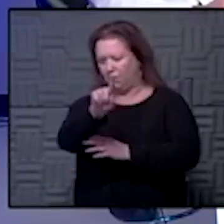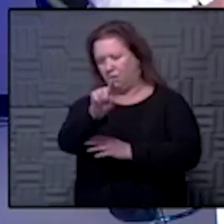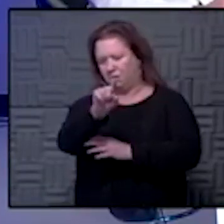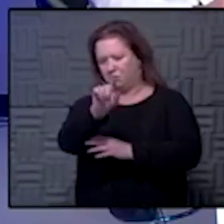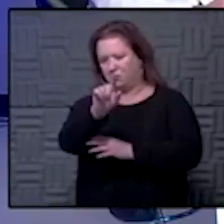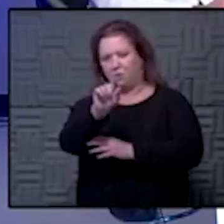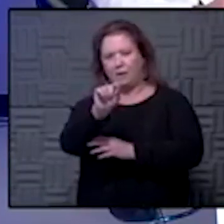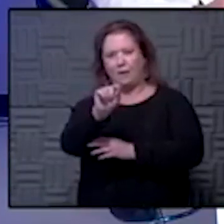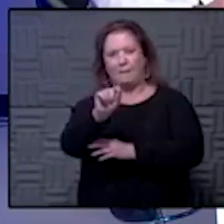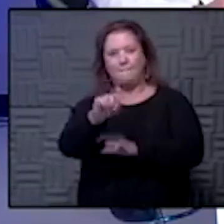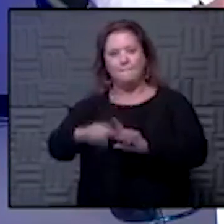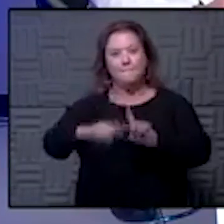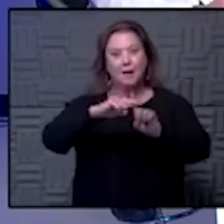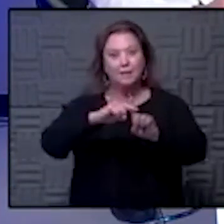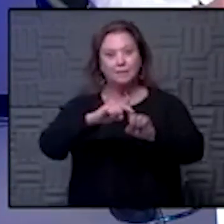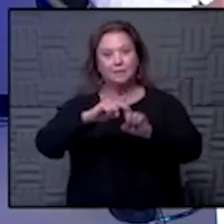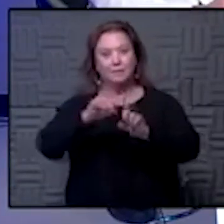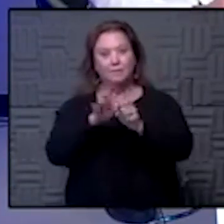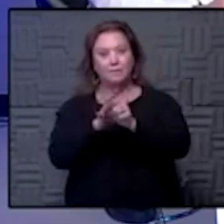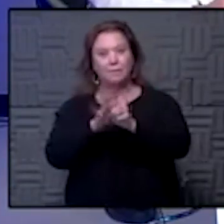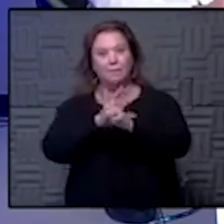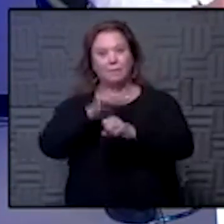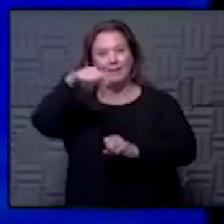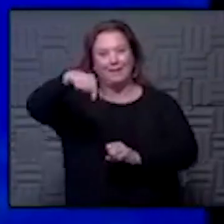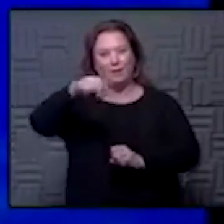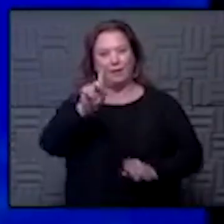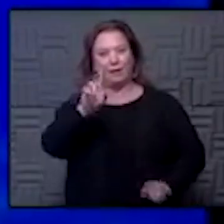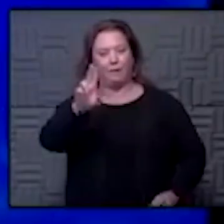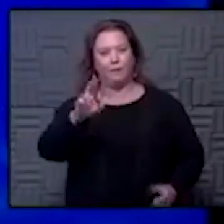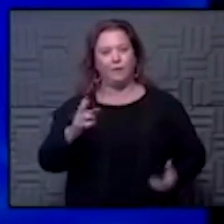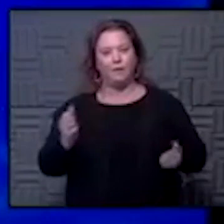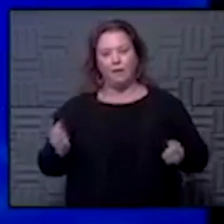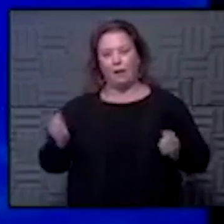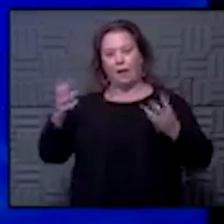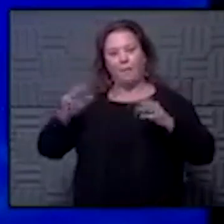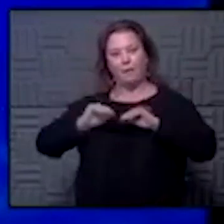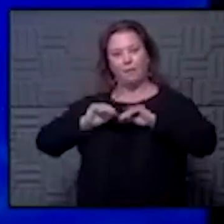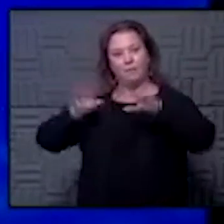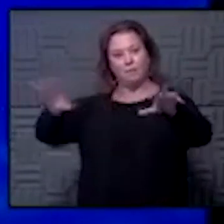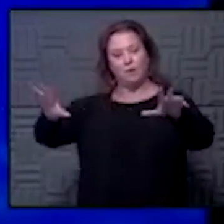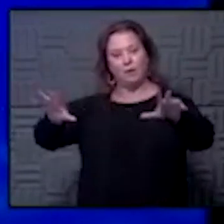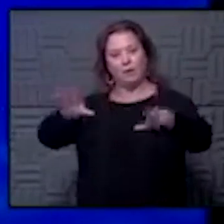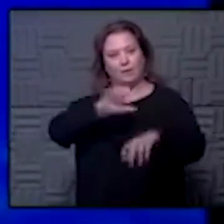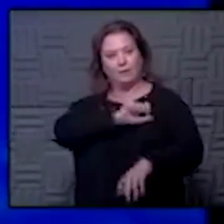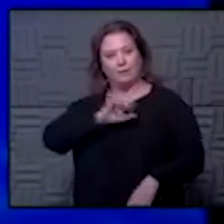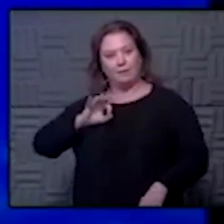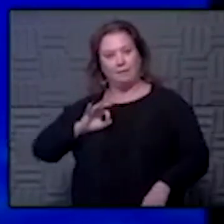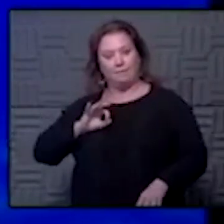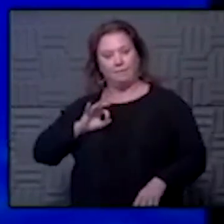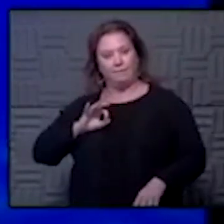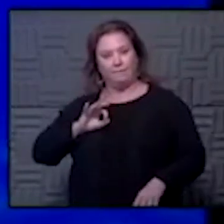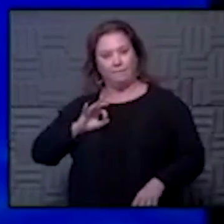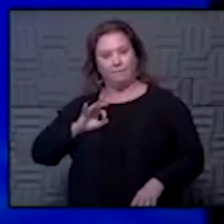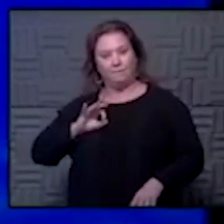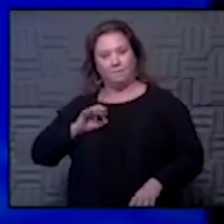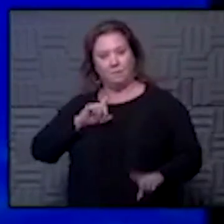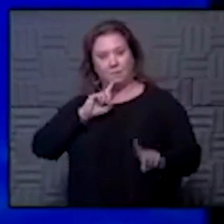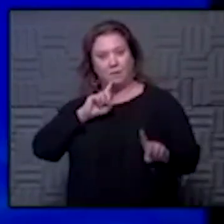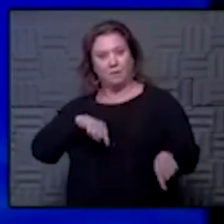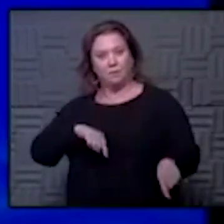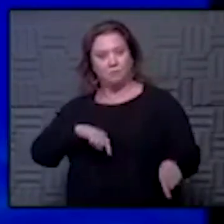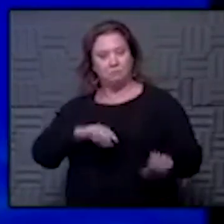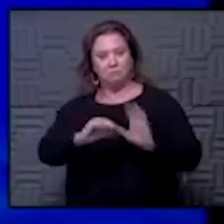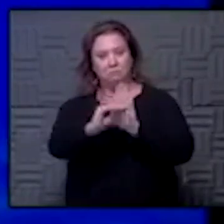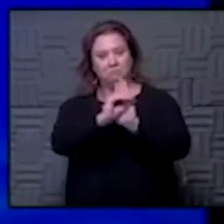120 COVID positive patients in our hospital. How many cases of spread do we have to staff from a patient? And the answer is